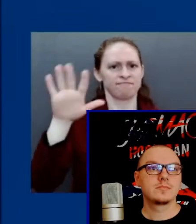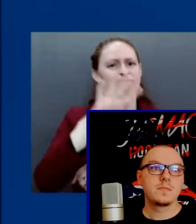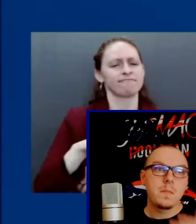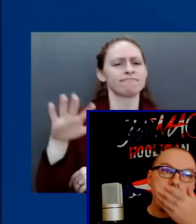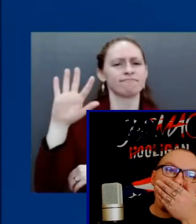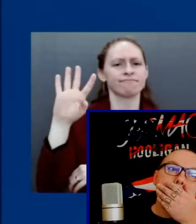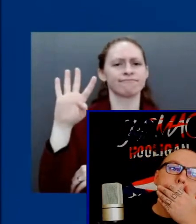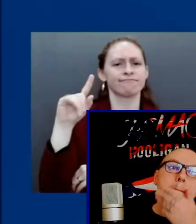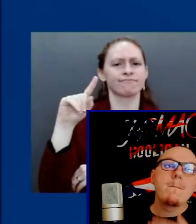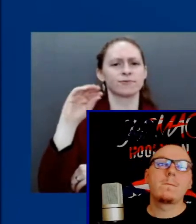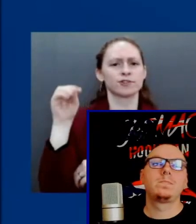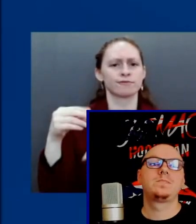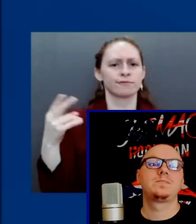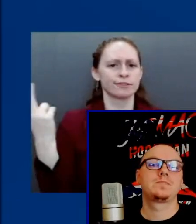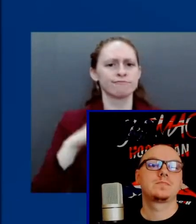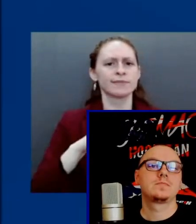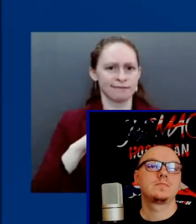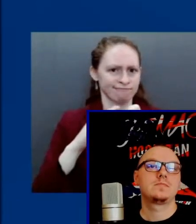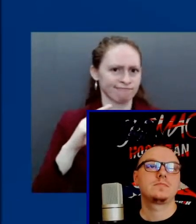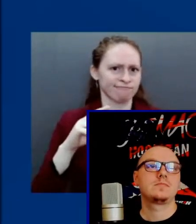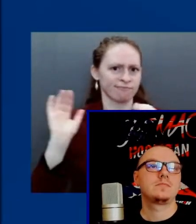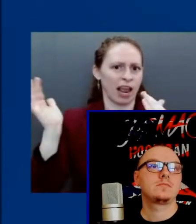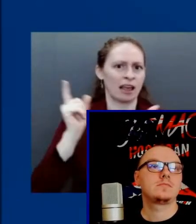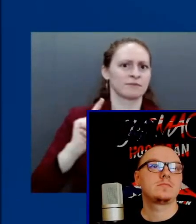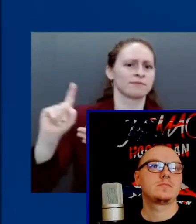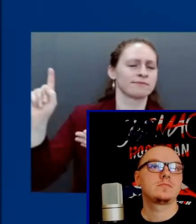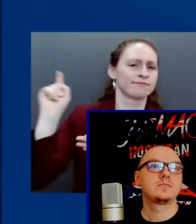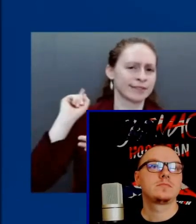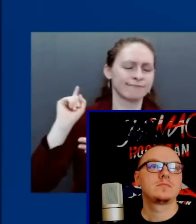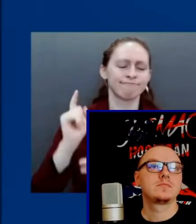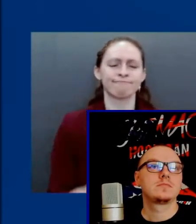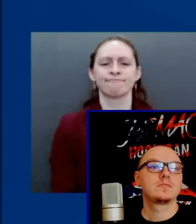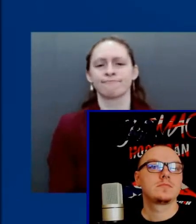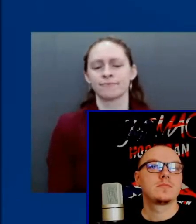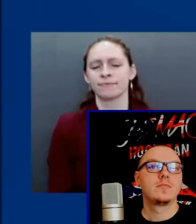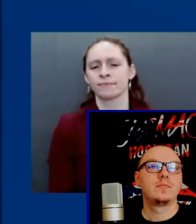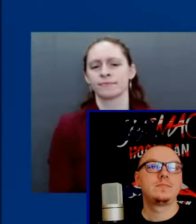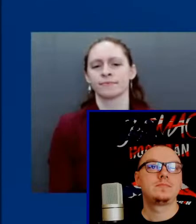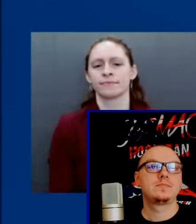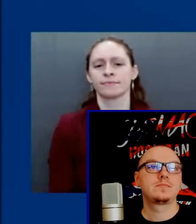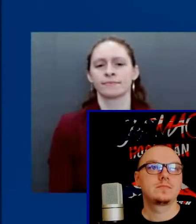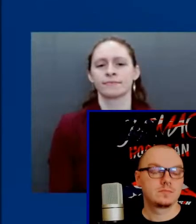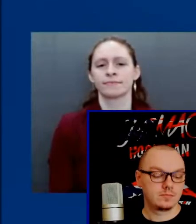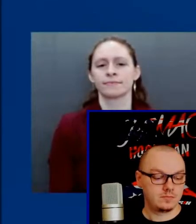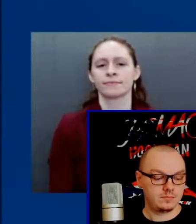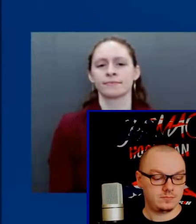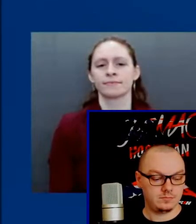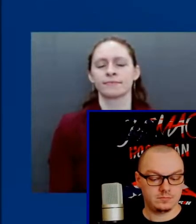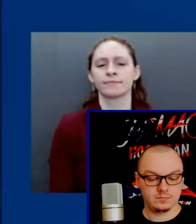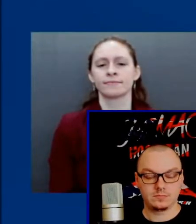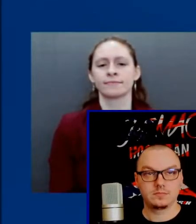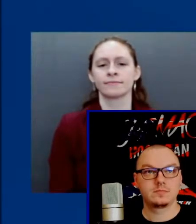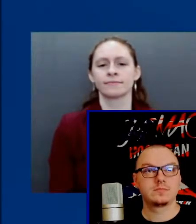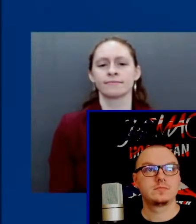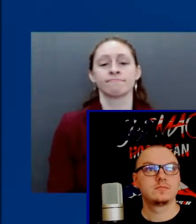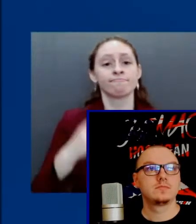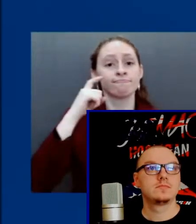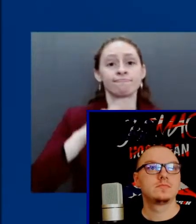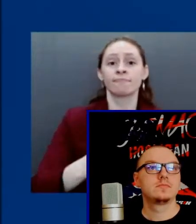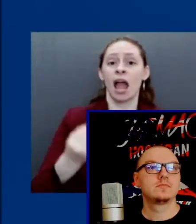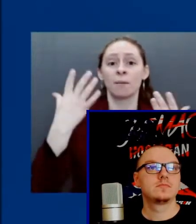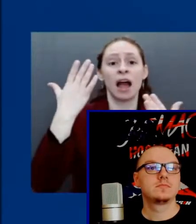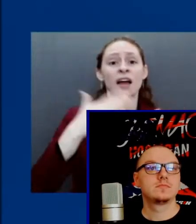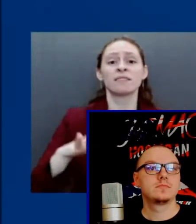is about 19,800 per day, an increase of about 33% over the prior week. And the